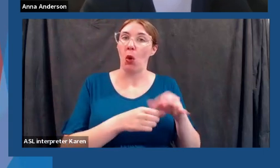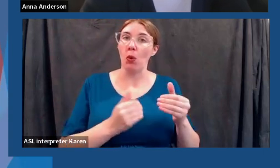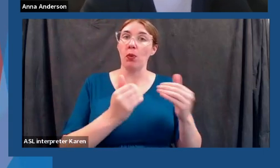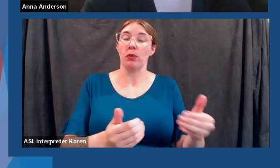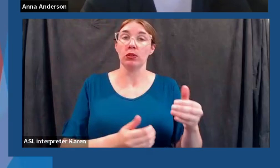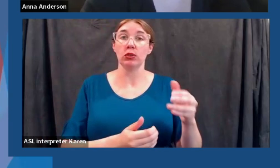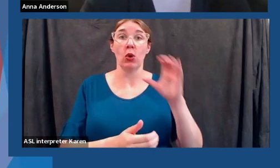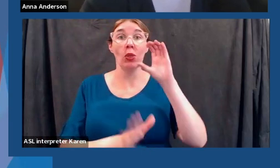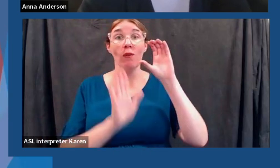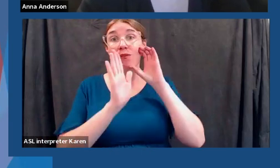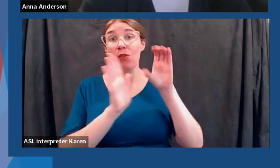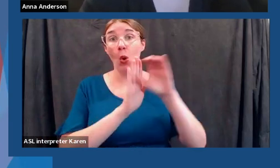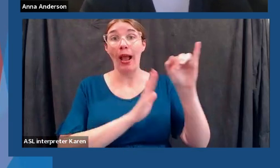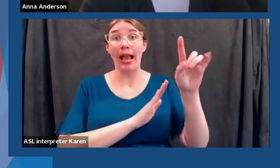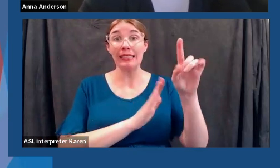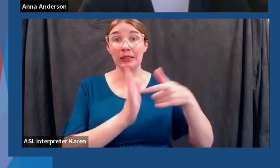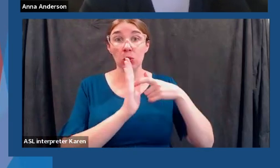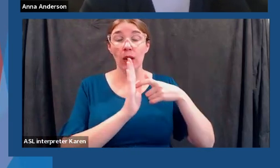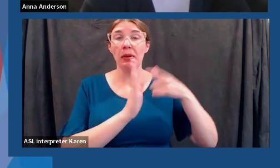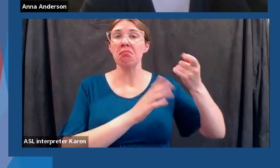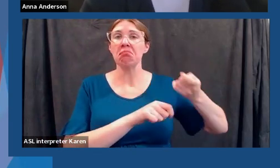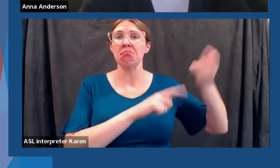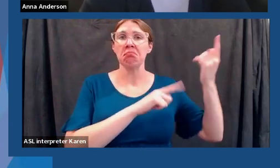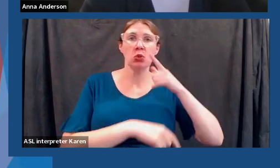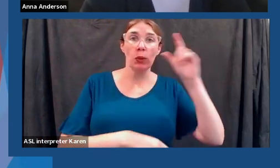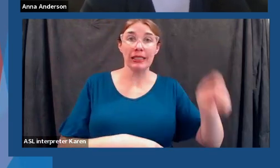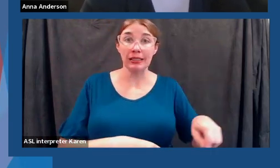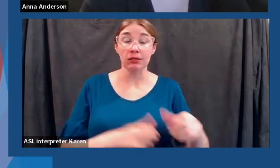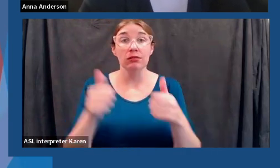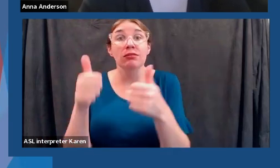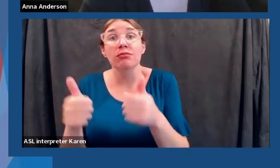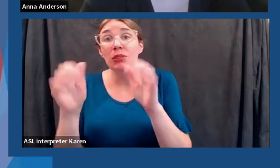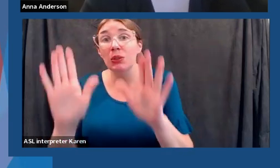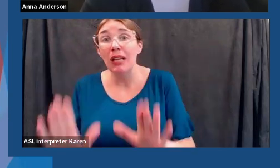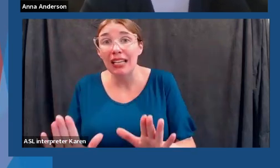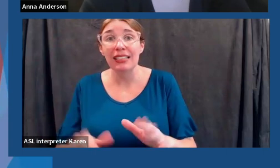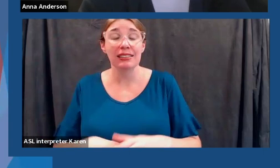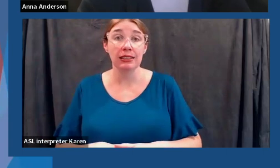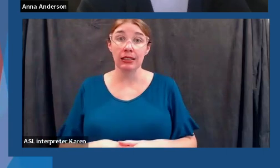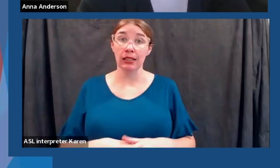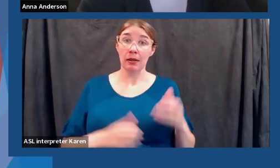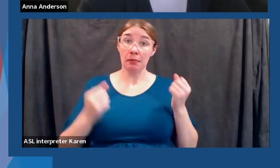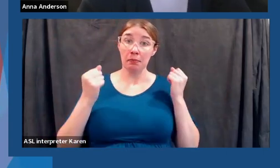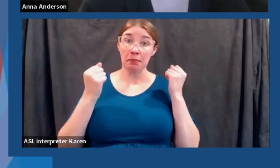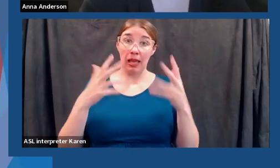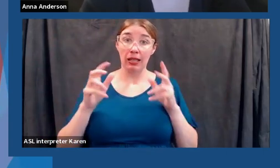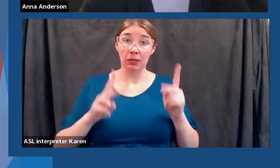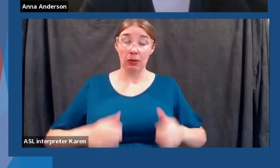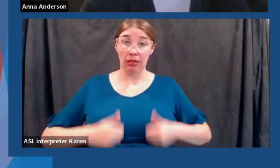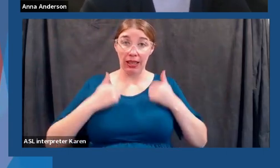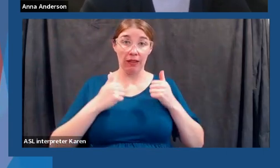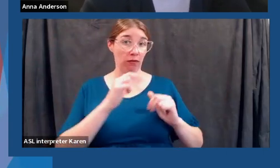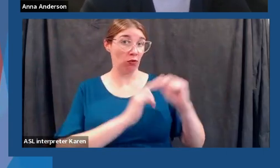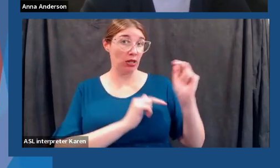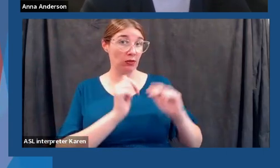ID requirement, which is great because a lot of people that are in a residential care situation have a hard time getting